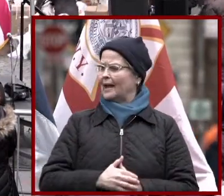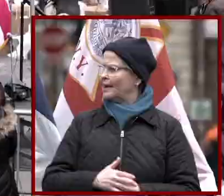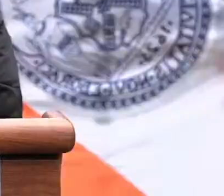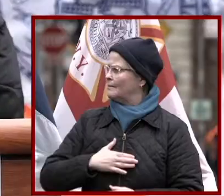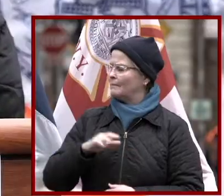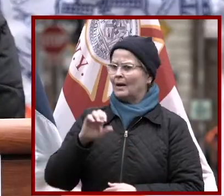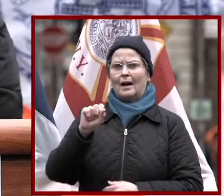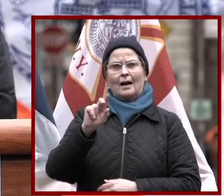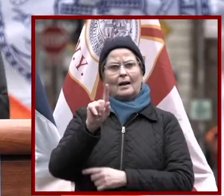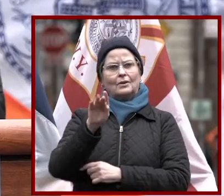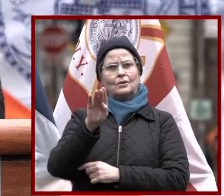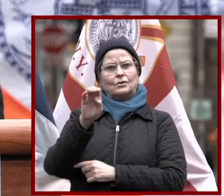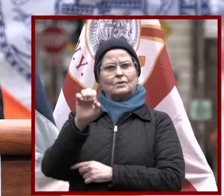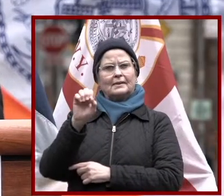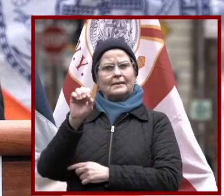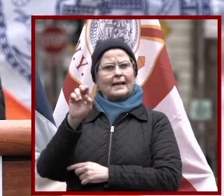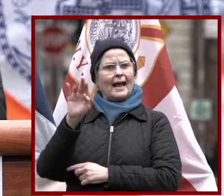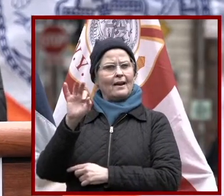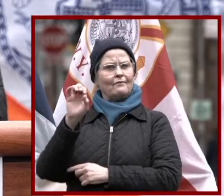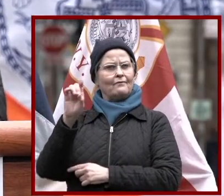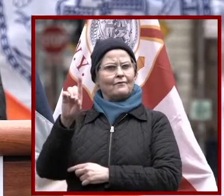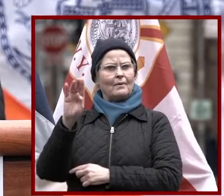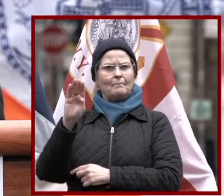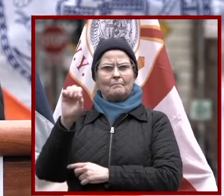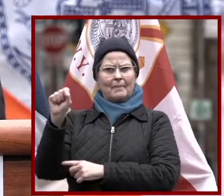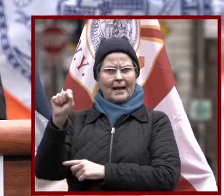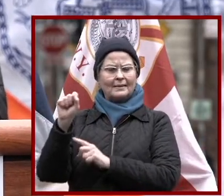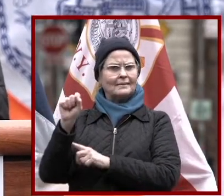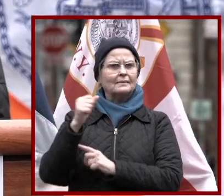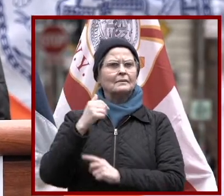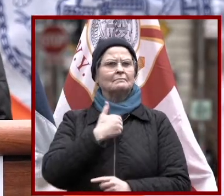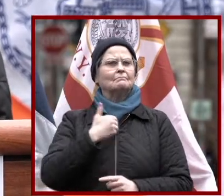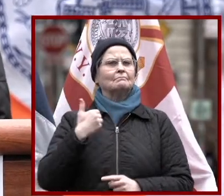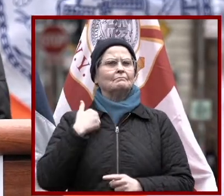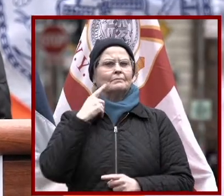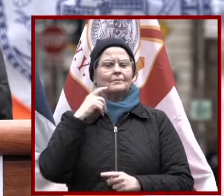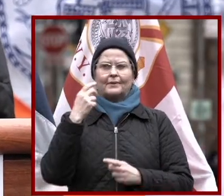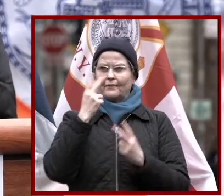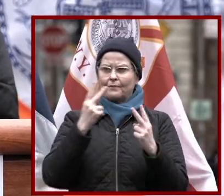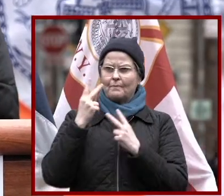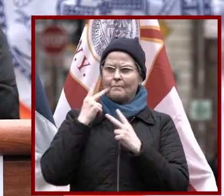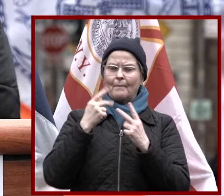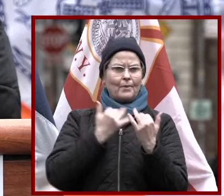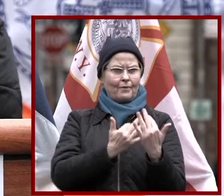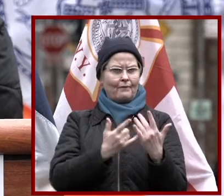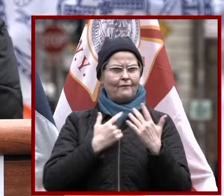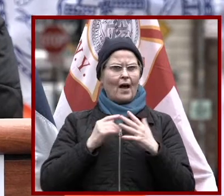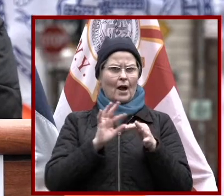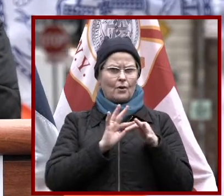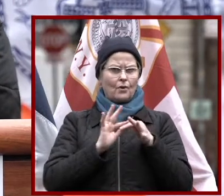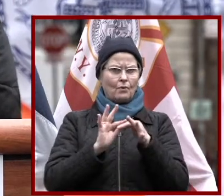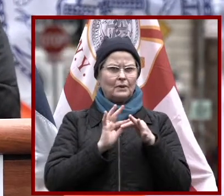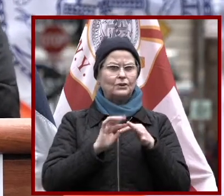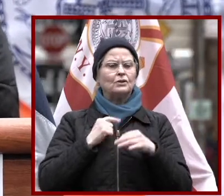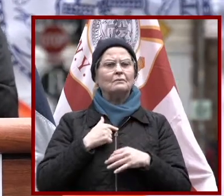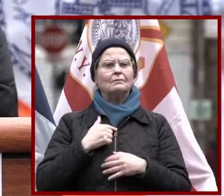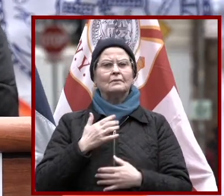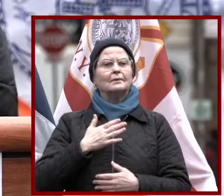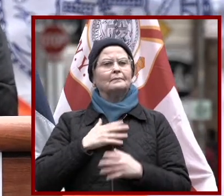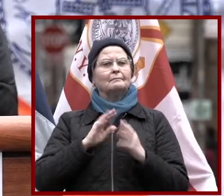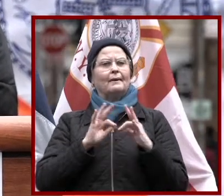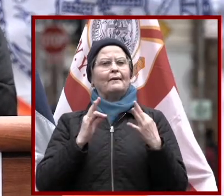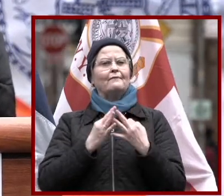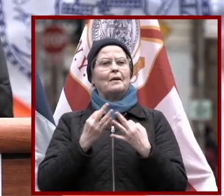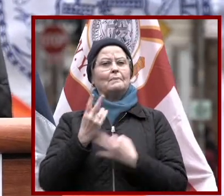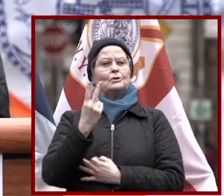a board member of the Remember the Triangle Fire Coalition and a family member of two of the workers in the